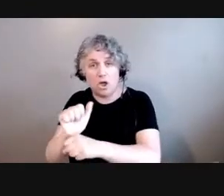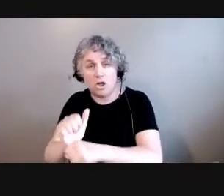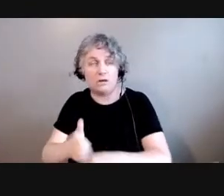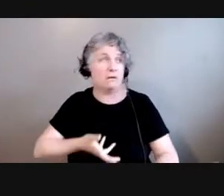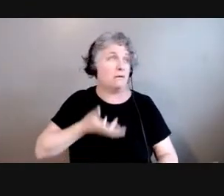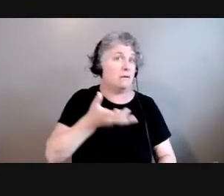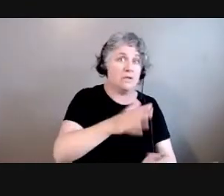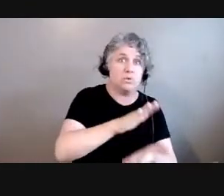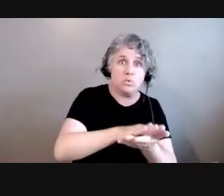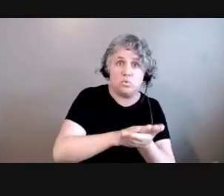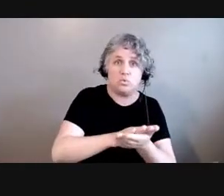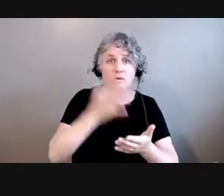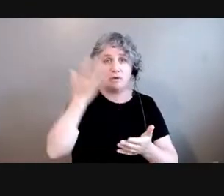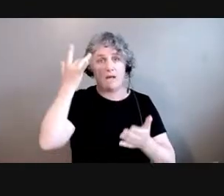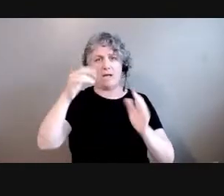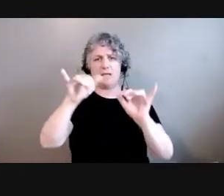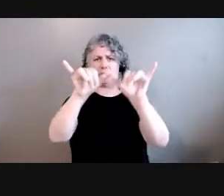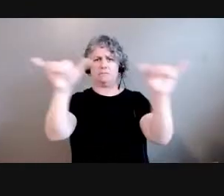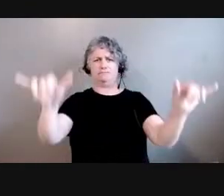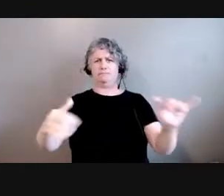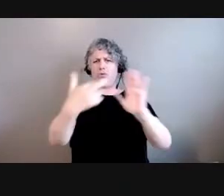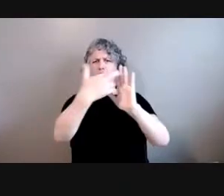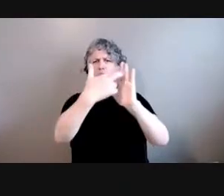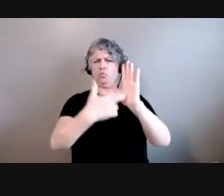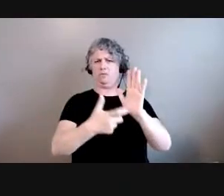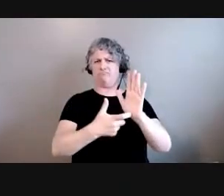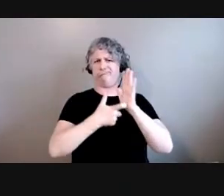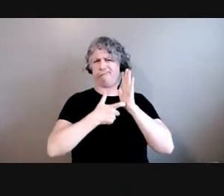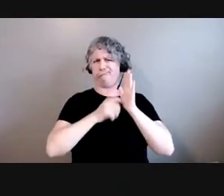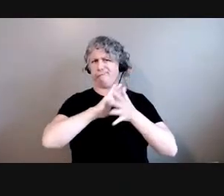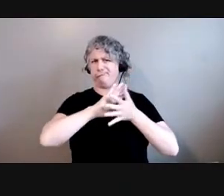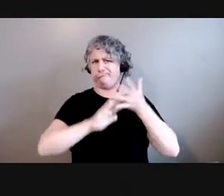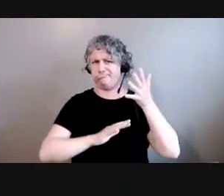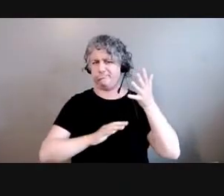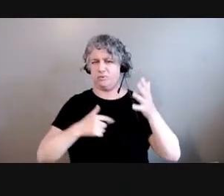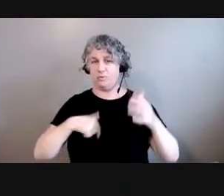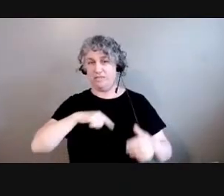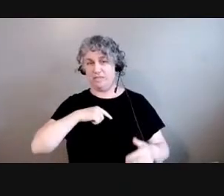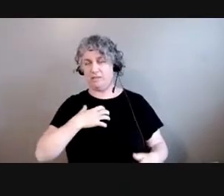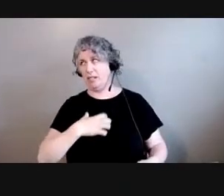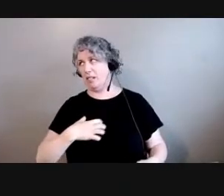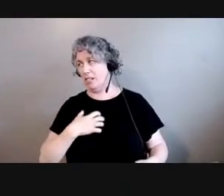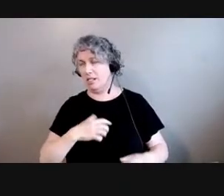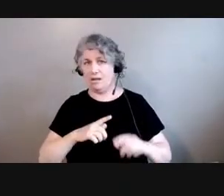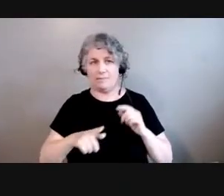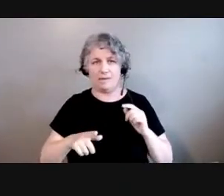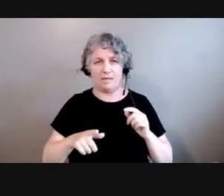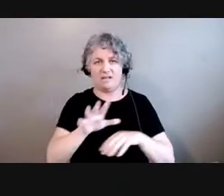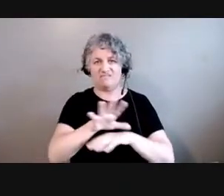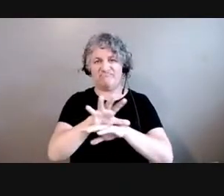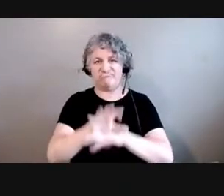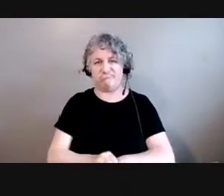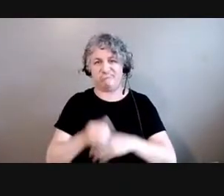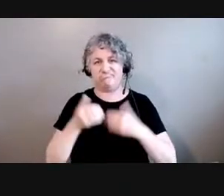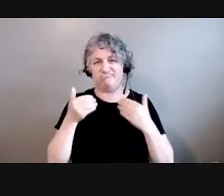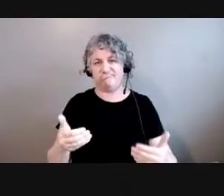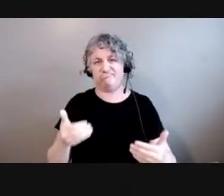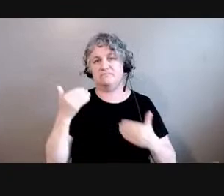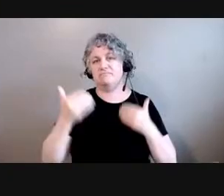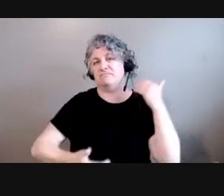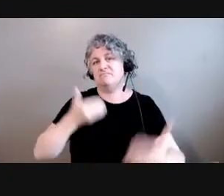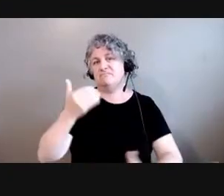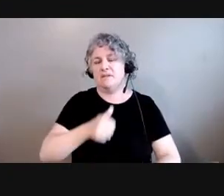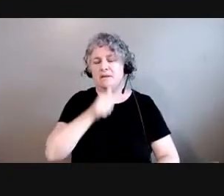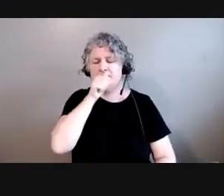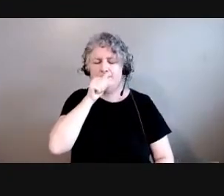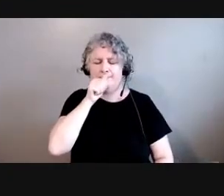through. It's the system that we have to live with. We may not like it, but we're absolutely conditioned to it. So we learn to deal with